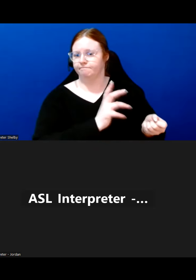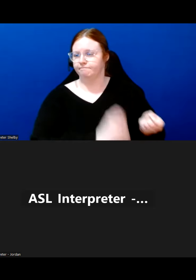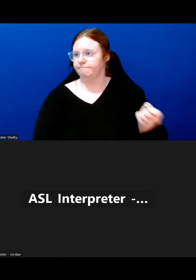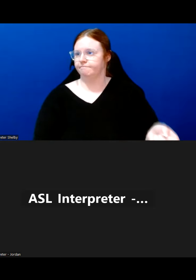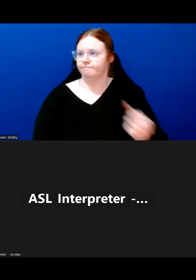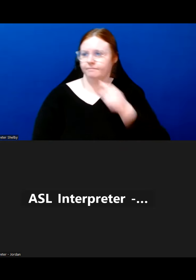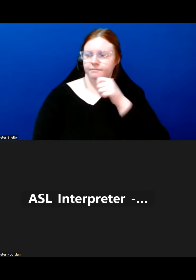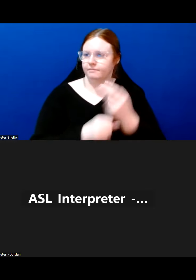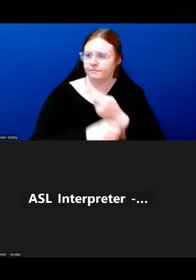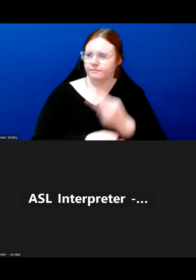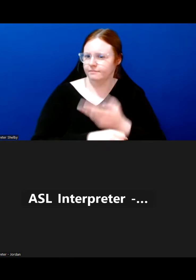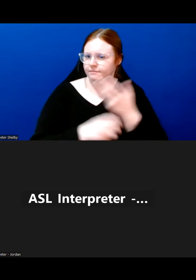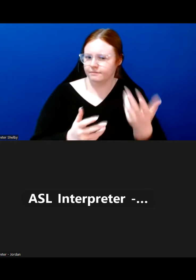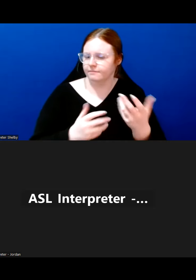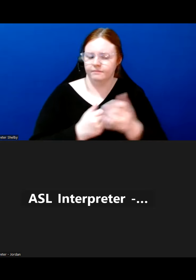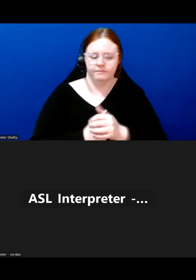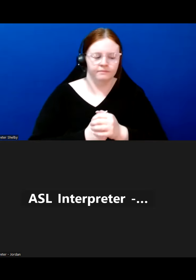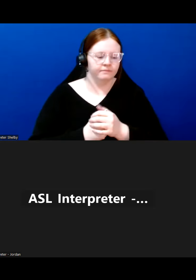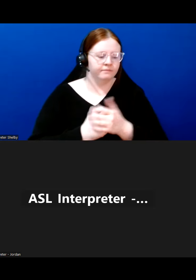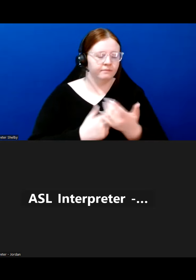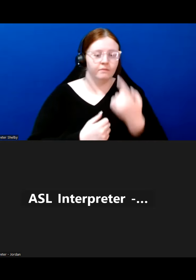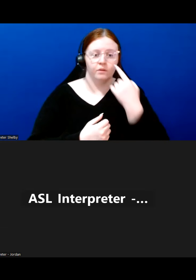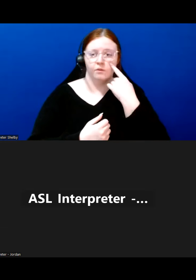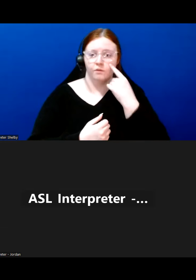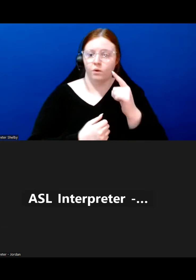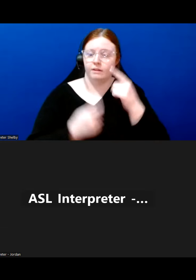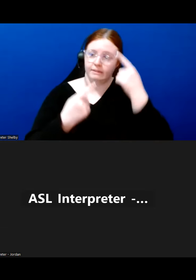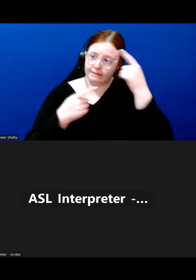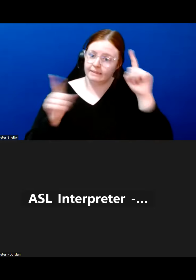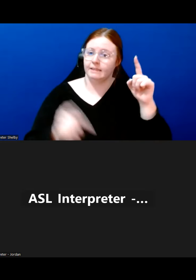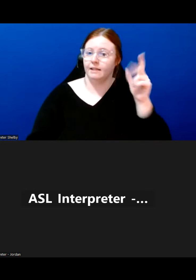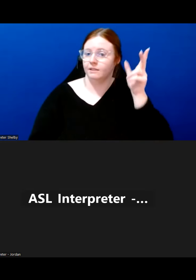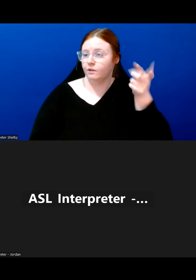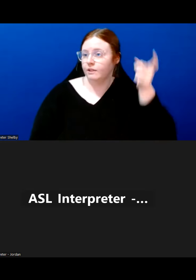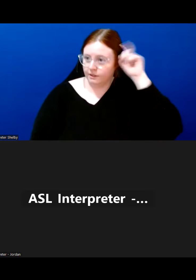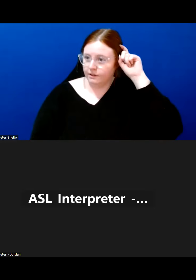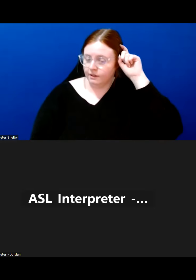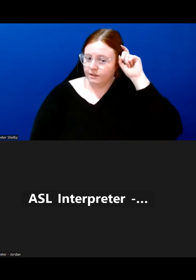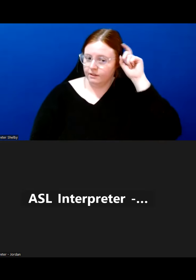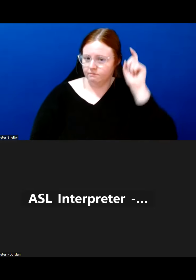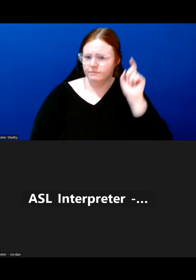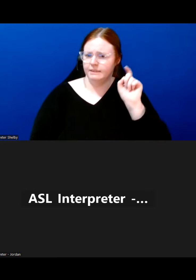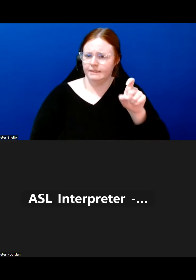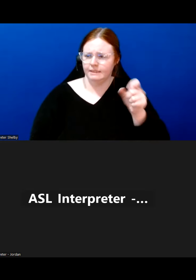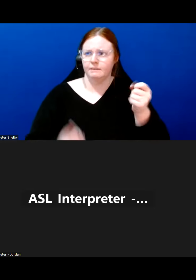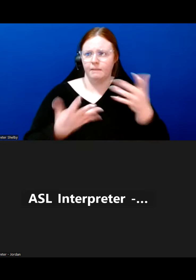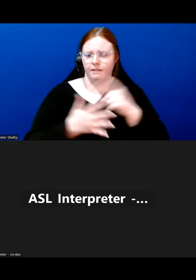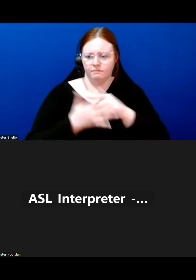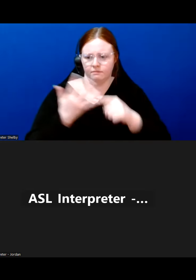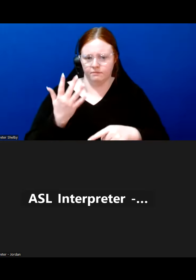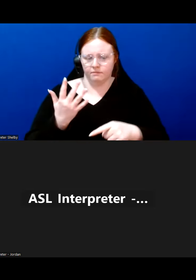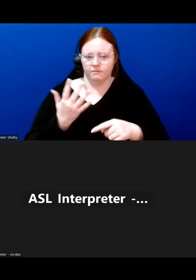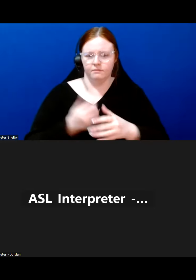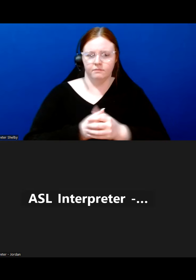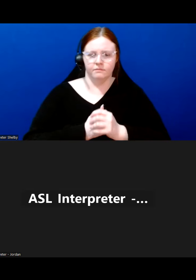lot that goes into being successful with hearing aids. And what we've found to be the secret is